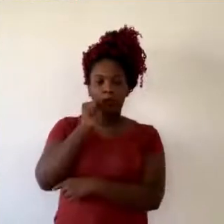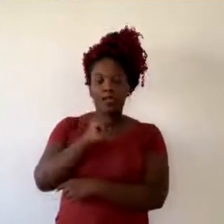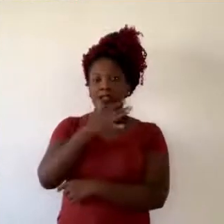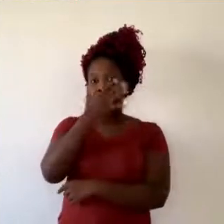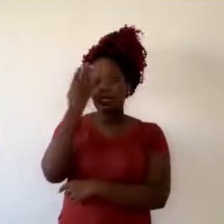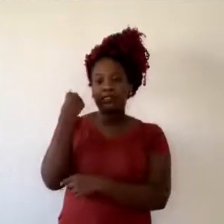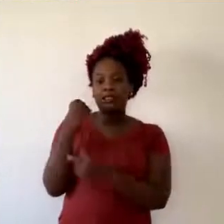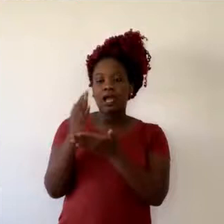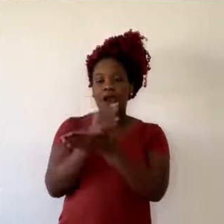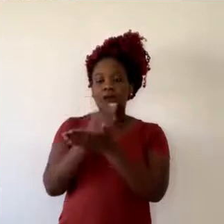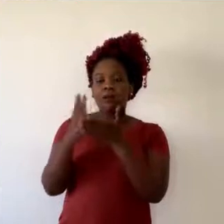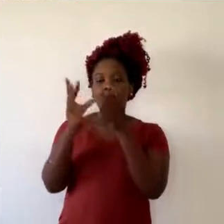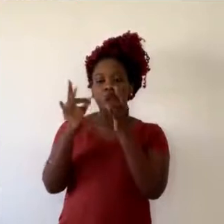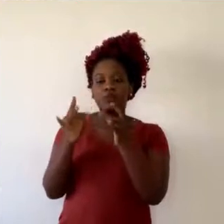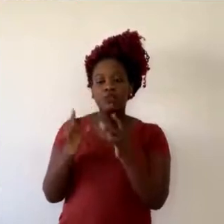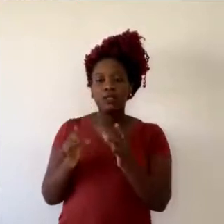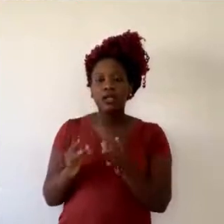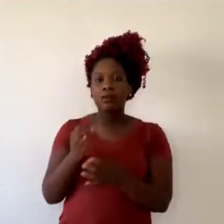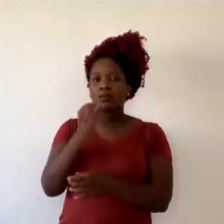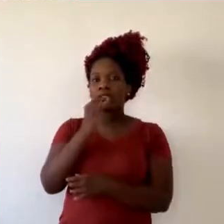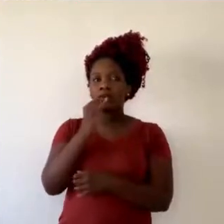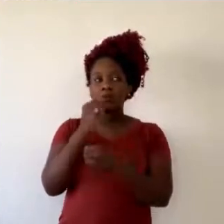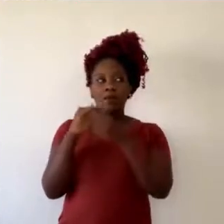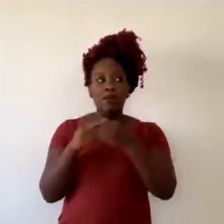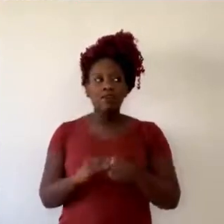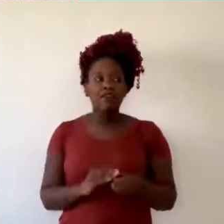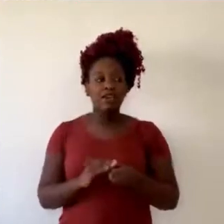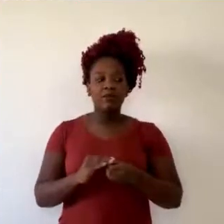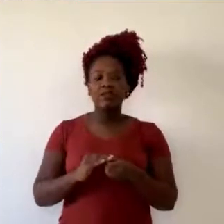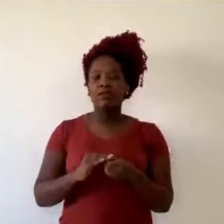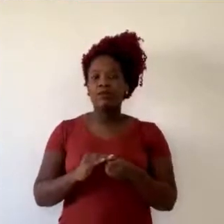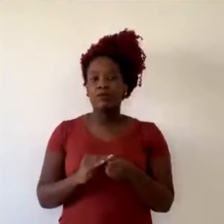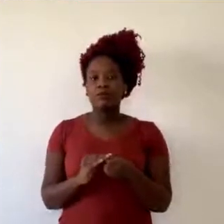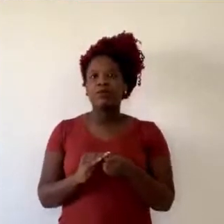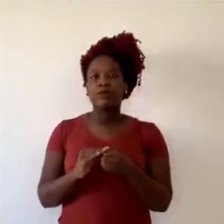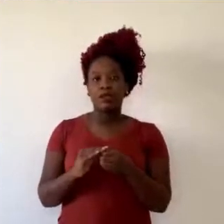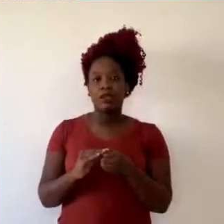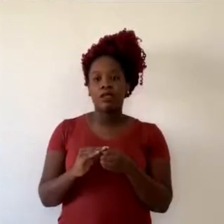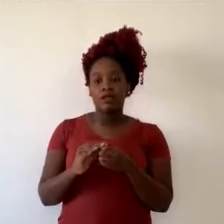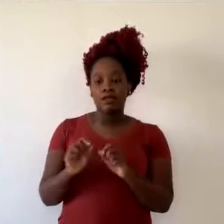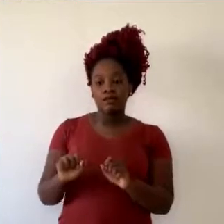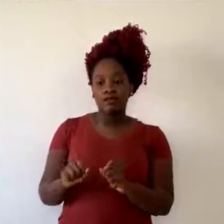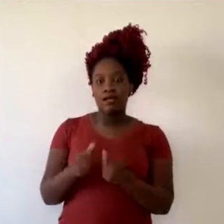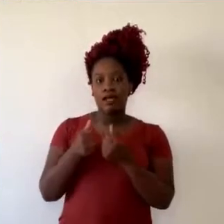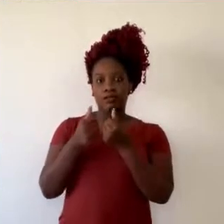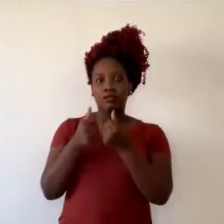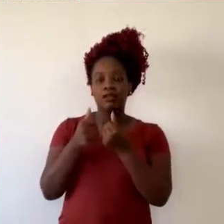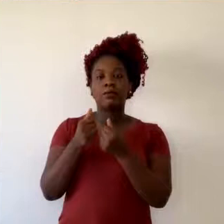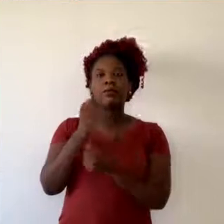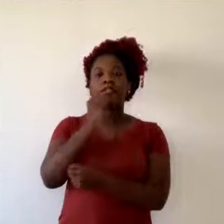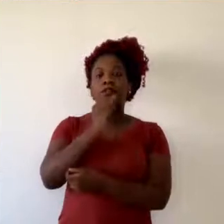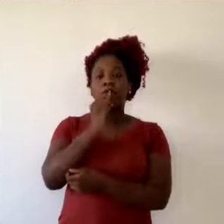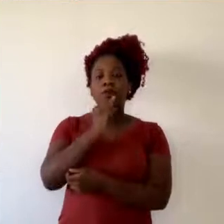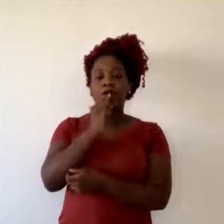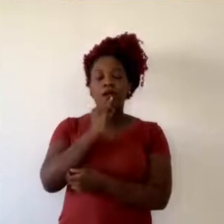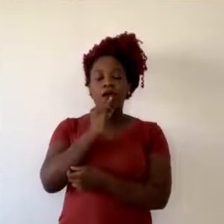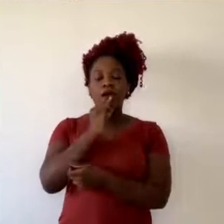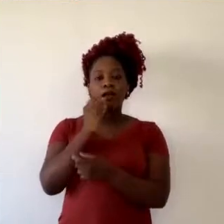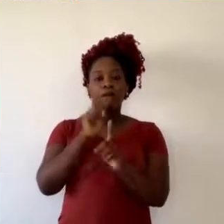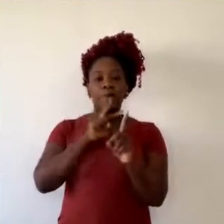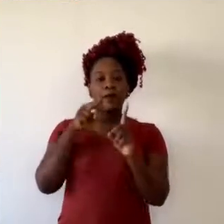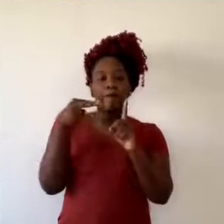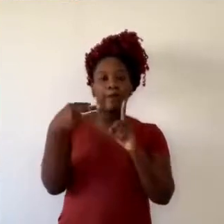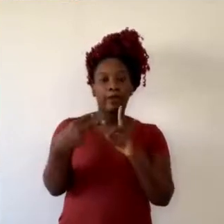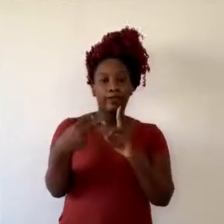into consideration some particularities, particularly issues of gender and violence against